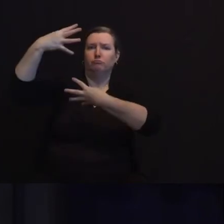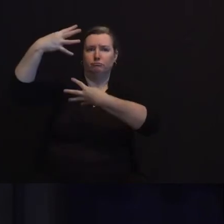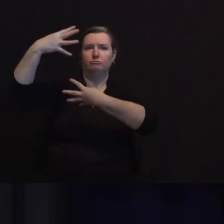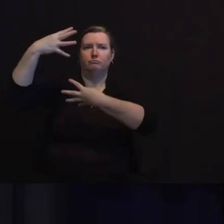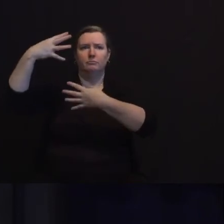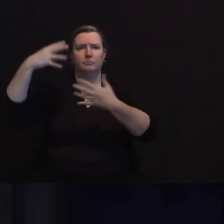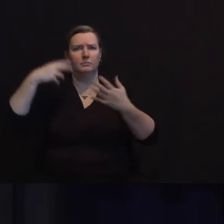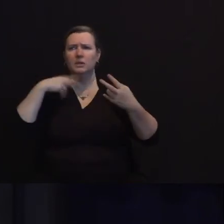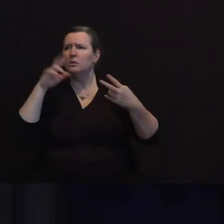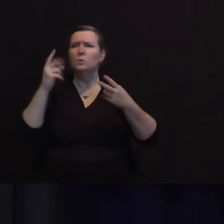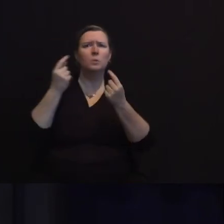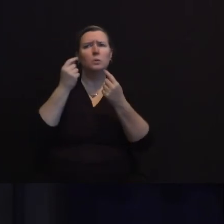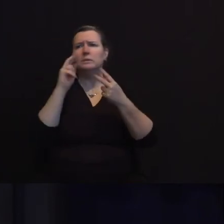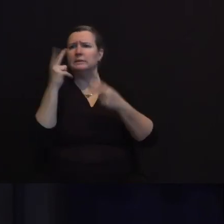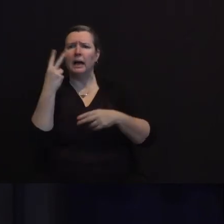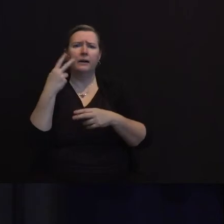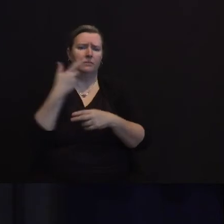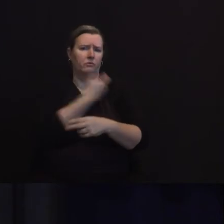appointment.